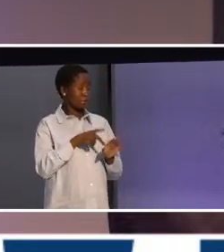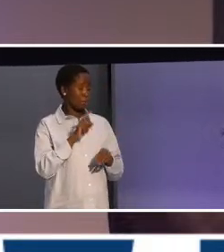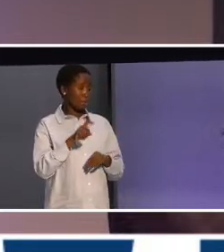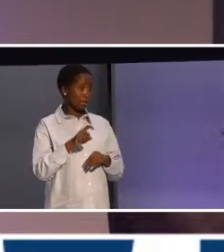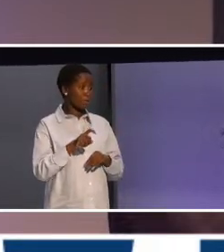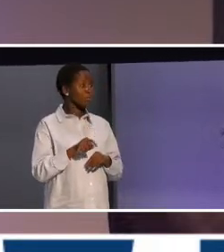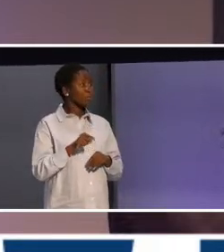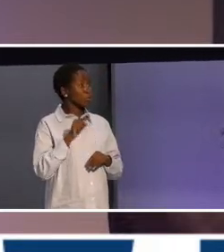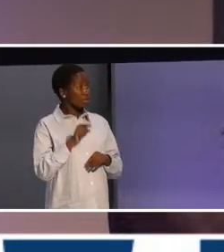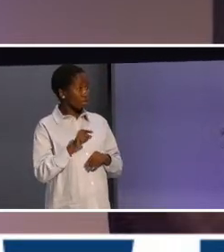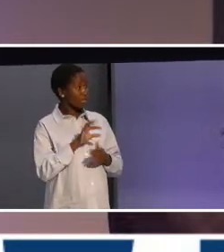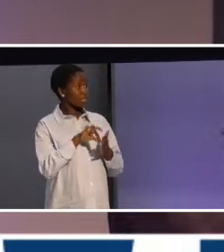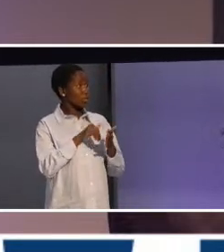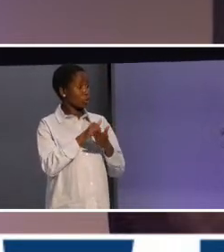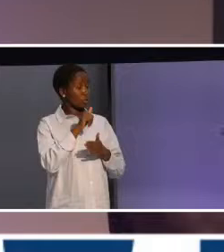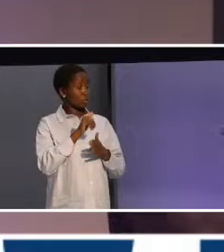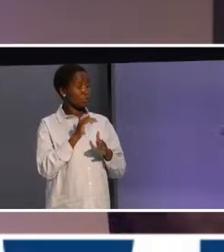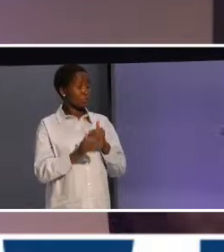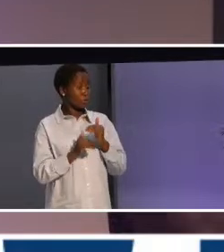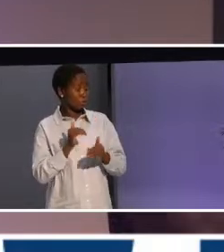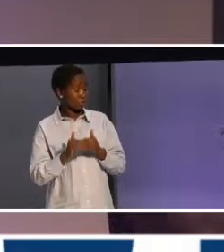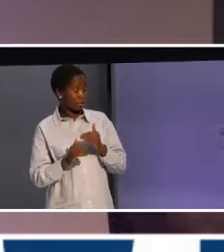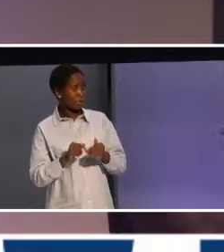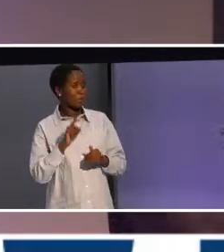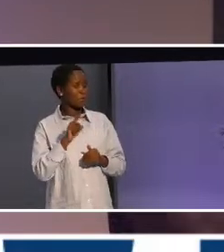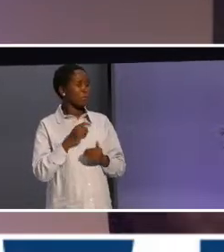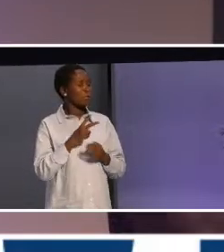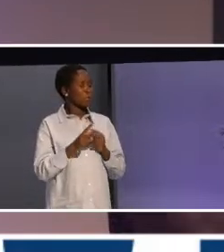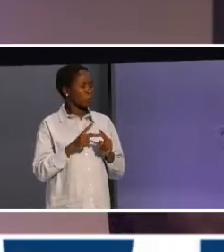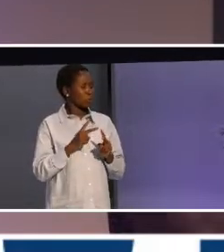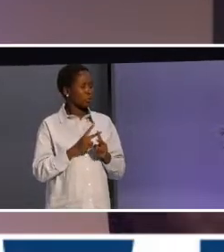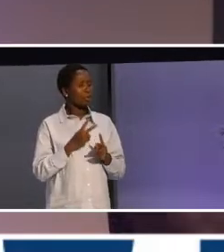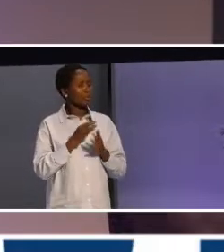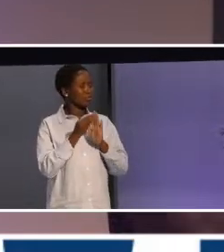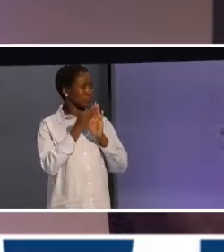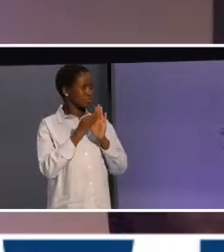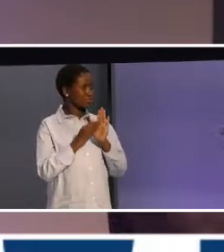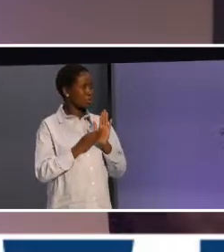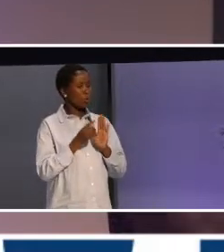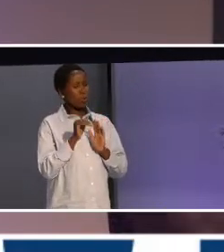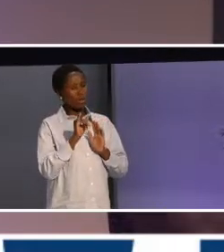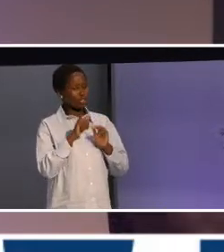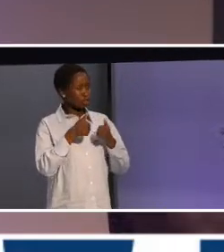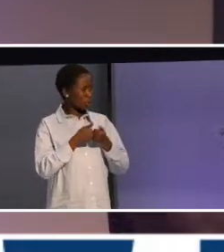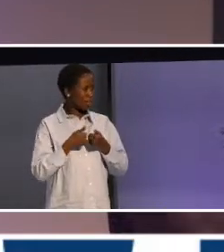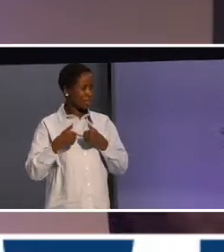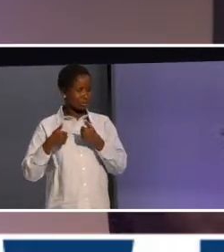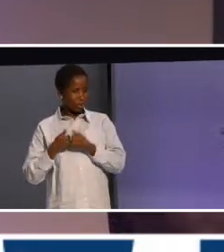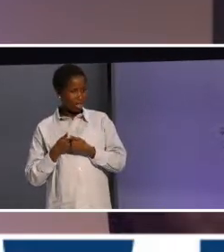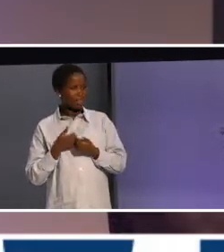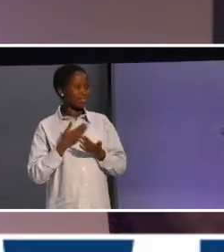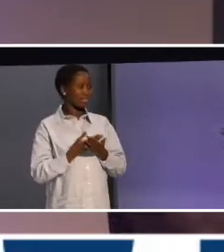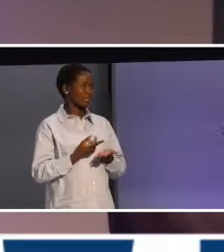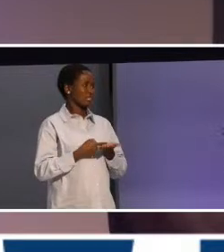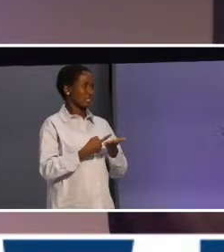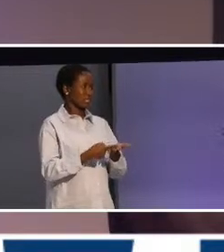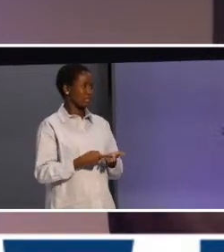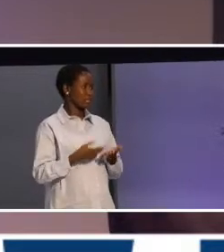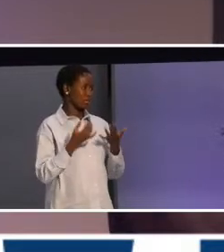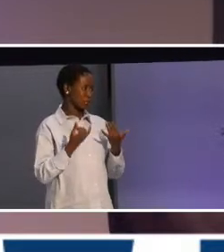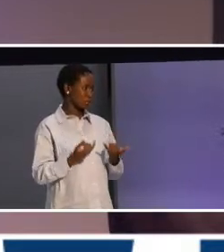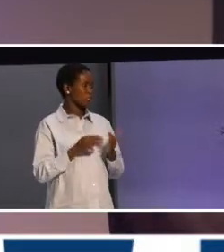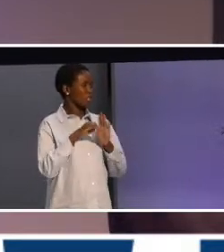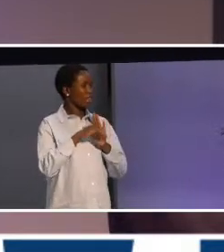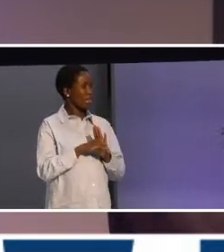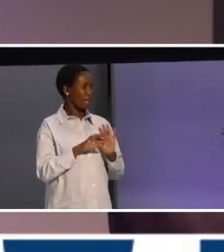process is perhaps the only answer to whatever challenges we are facing today in terms of the declining democracies.